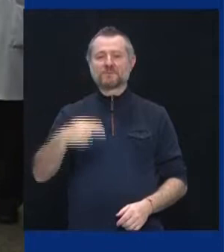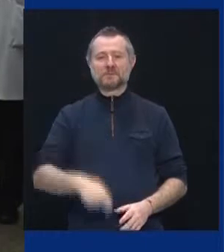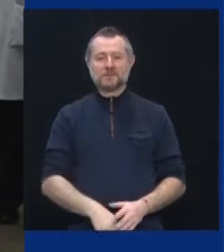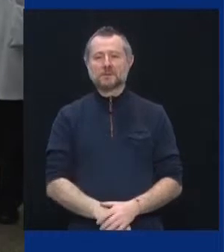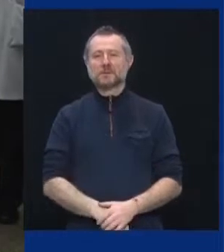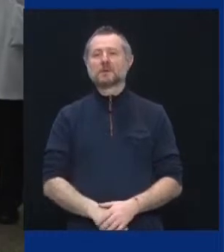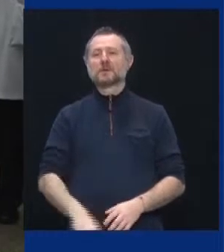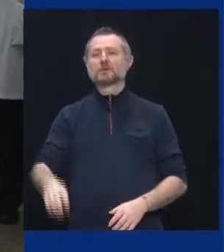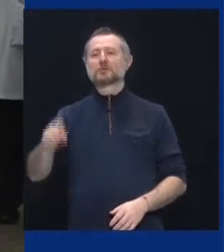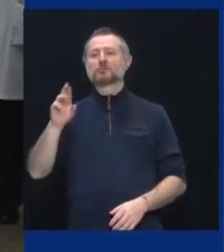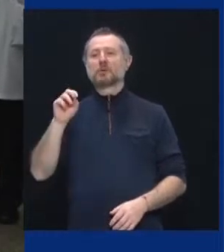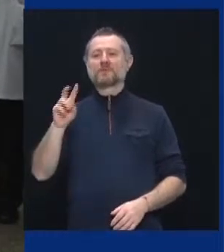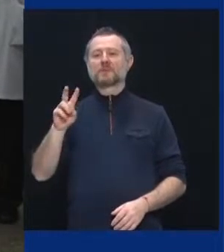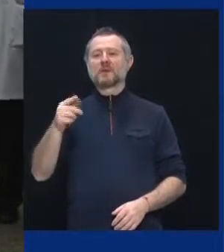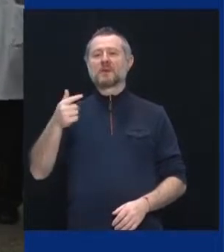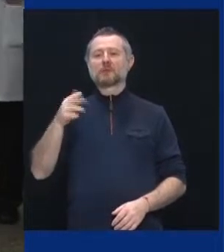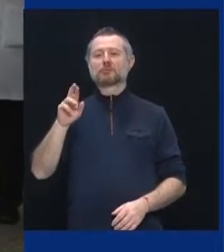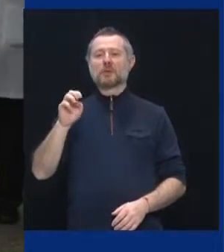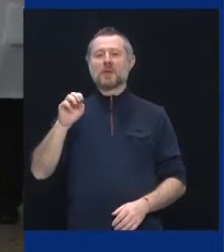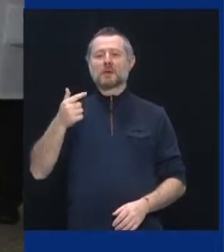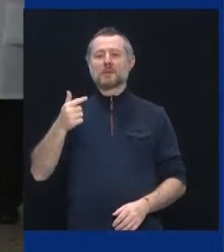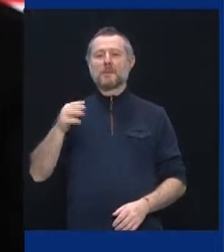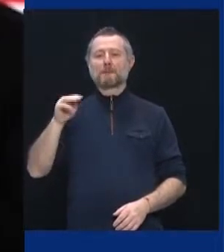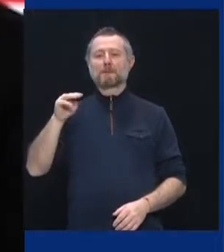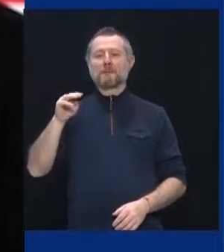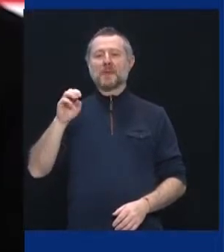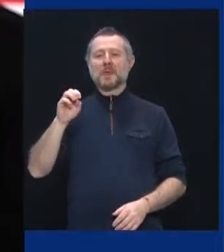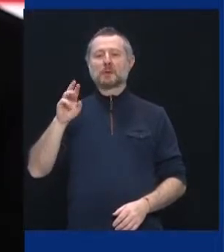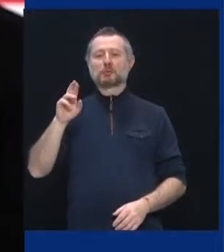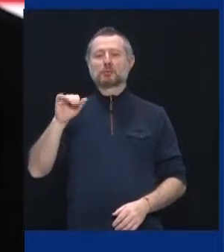Reverend Greg Merriweather.